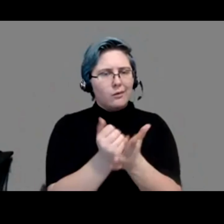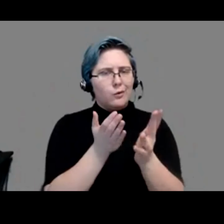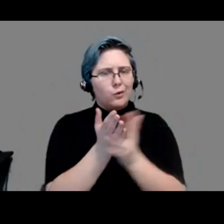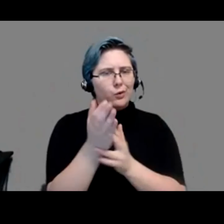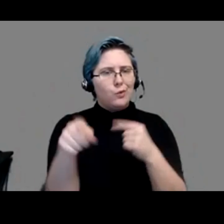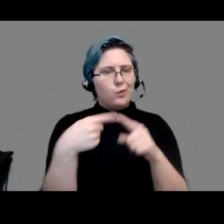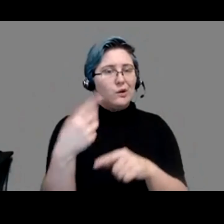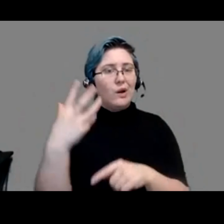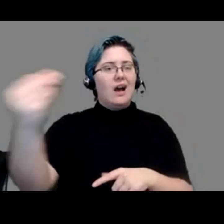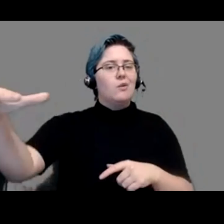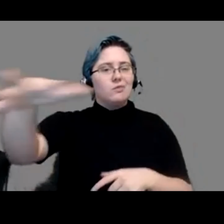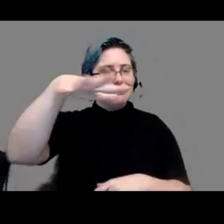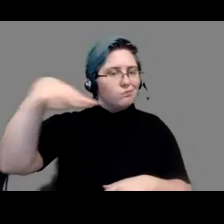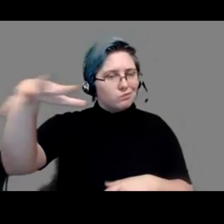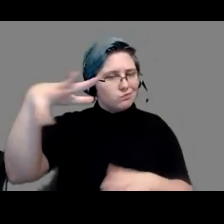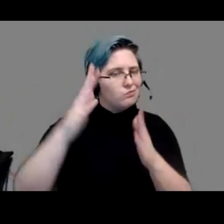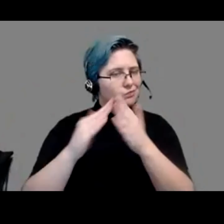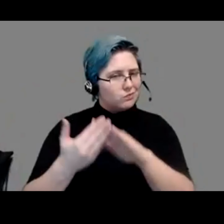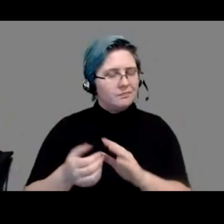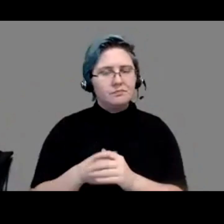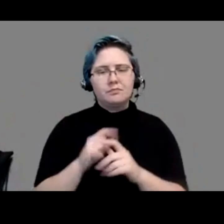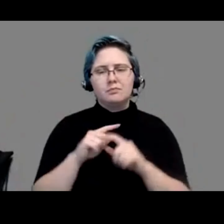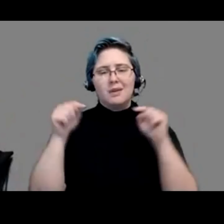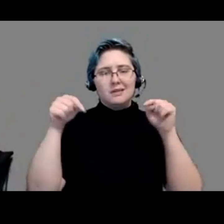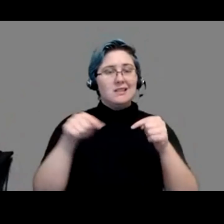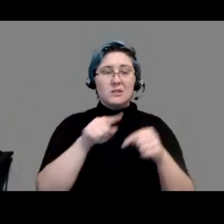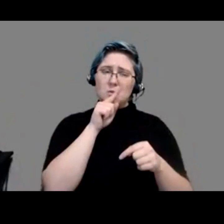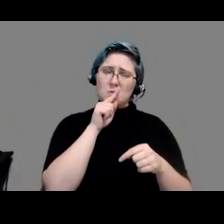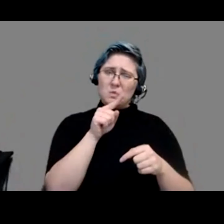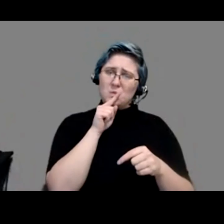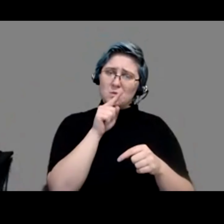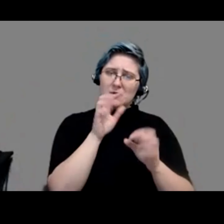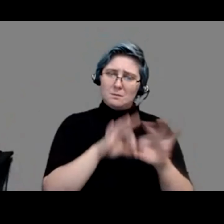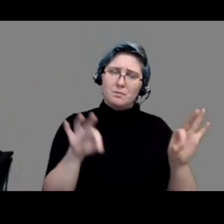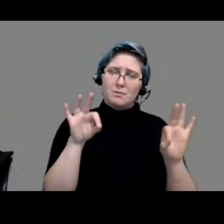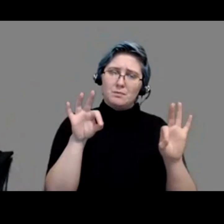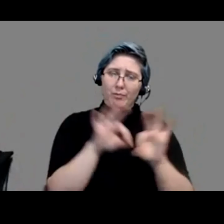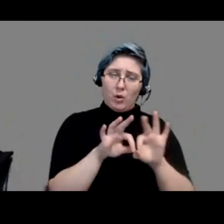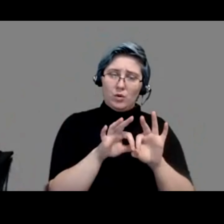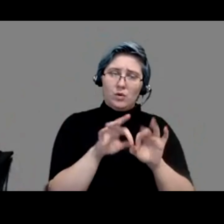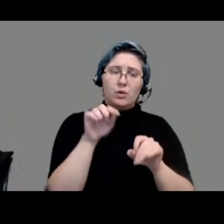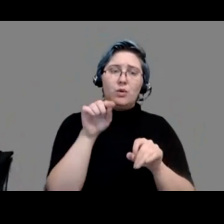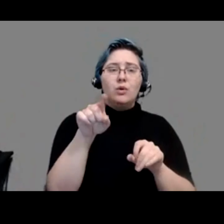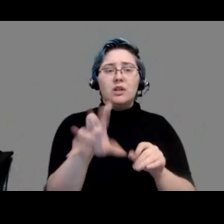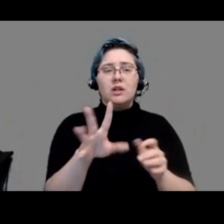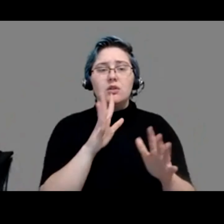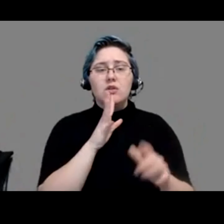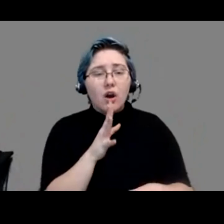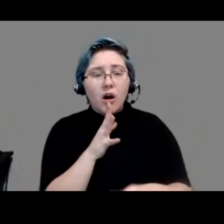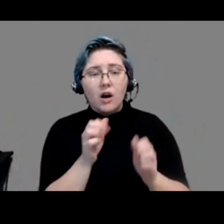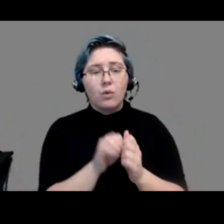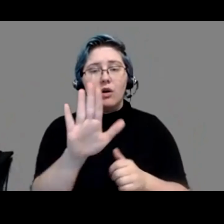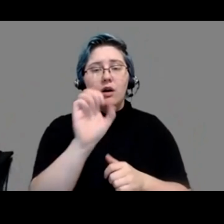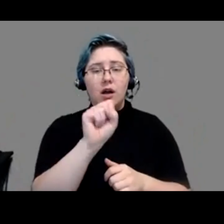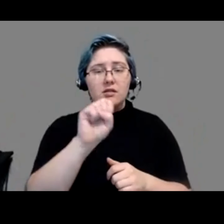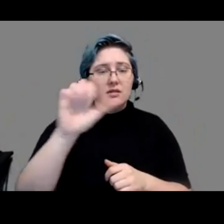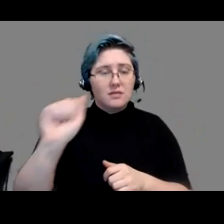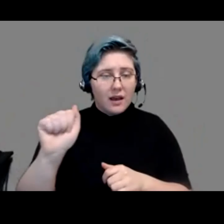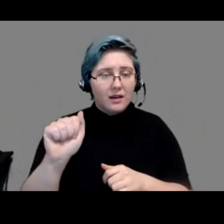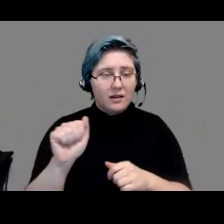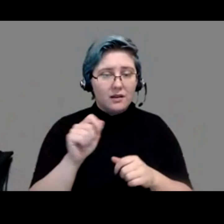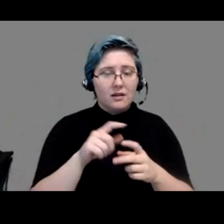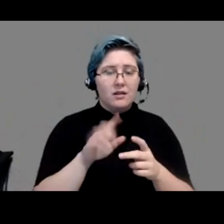go outside. But these are really, really important. So you need to talk to your SSAs